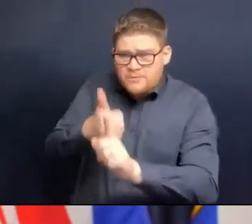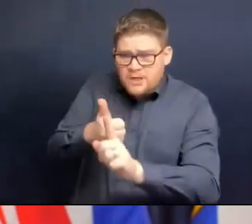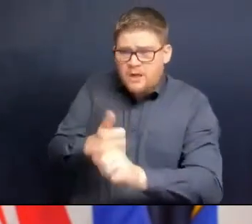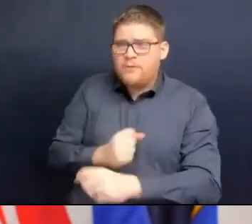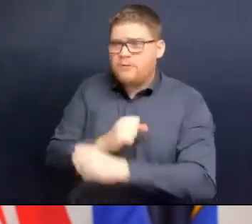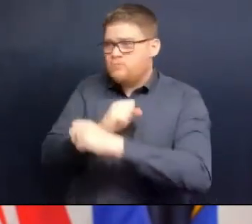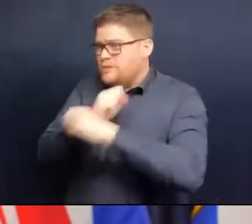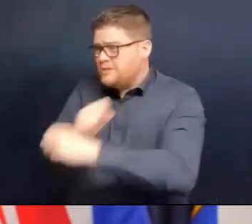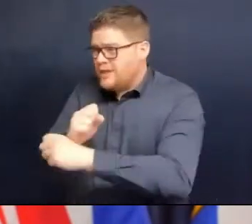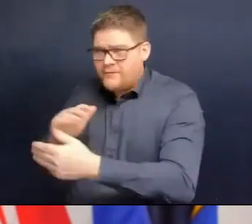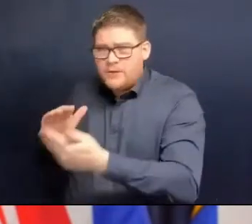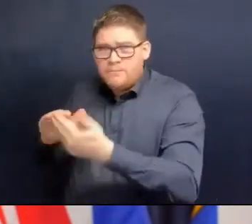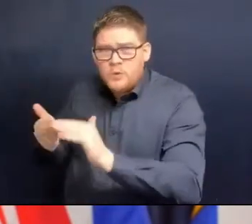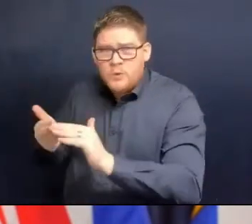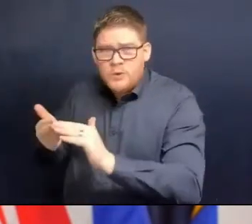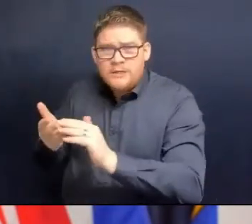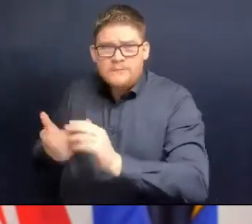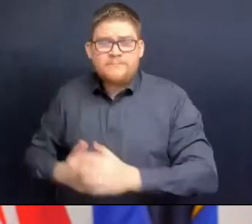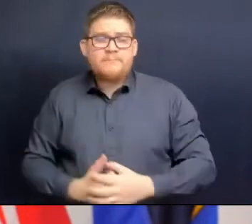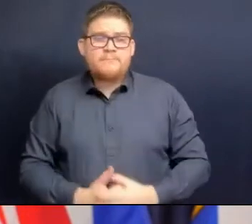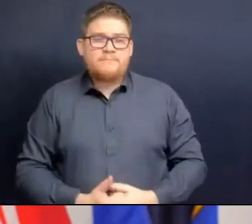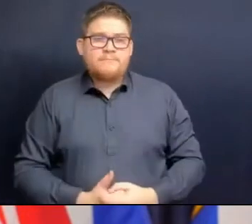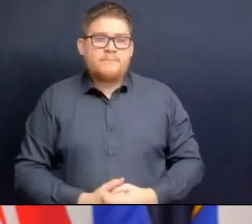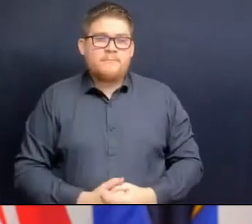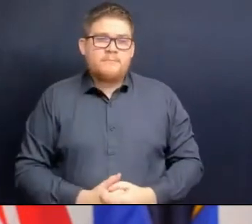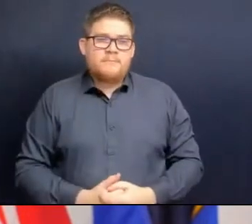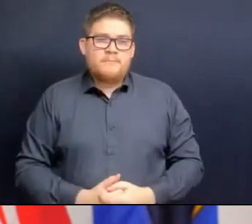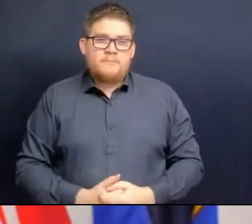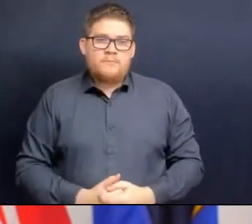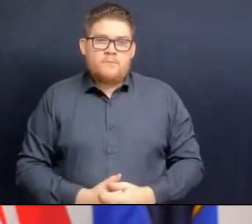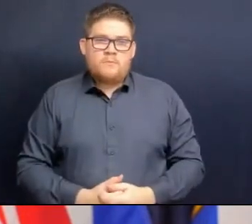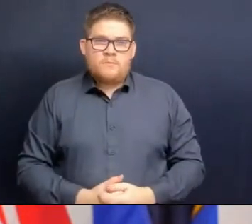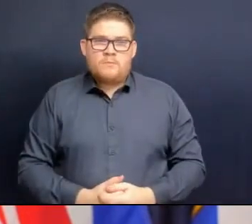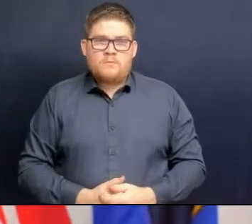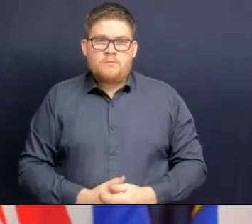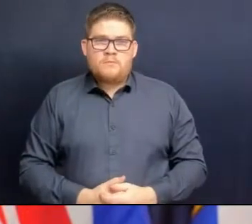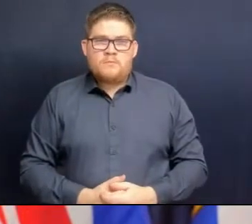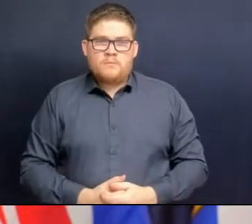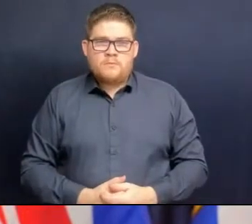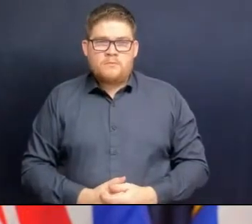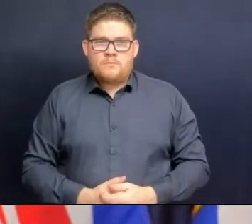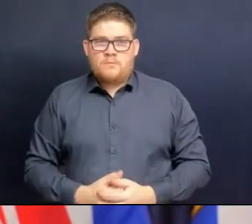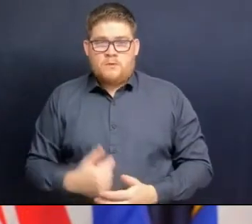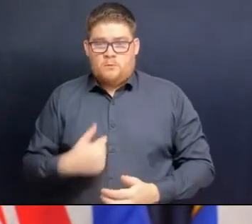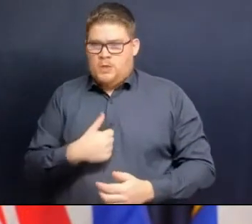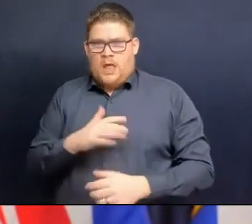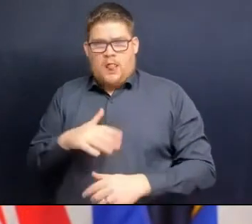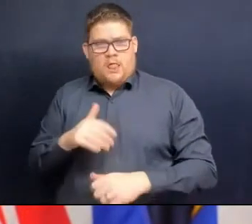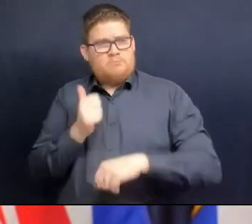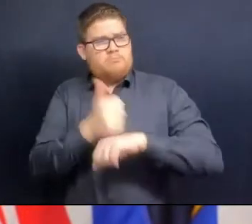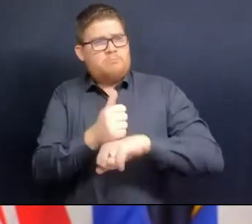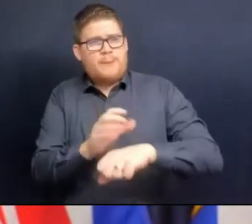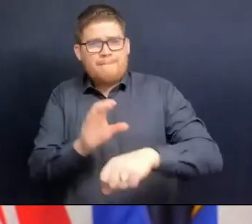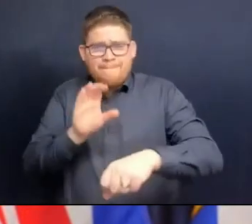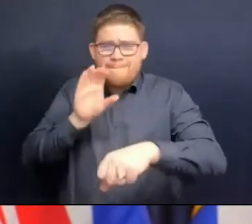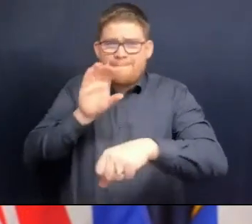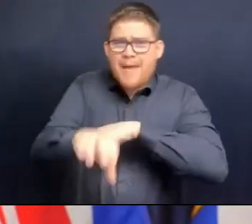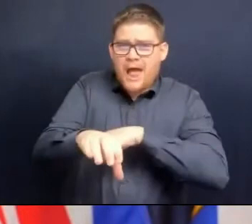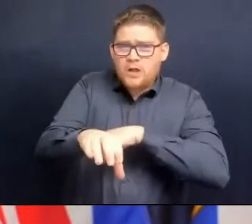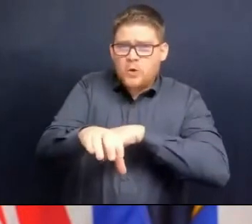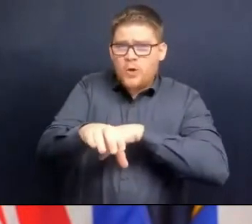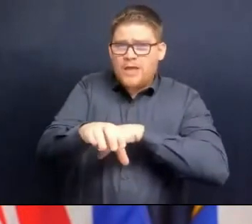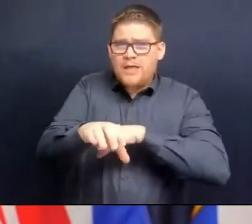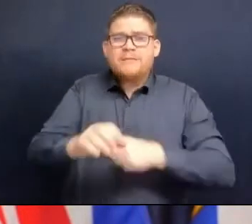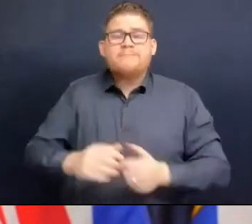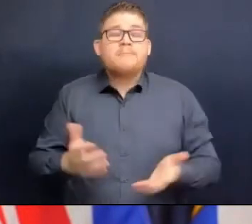their community safety, and I'm very proud of them. That doesn't mean we have mandatory vaccination. We don't, except in certain circumstances that have been defined by provincial